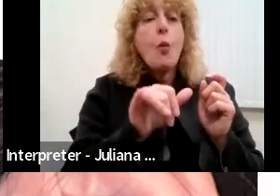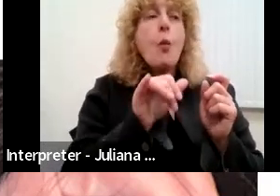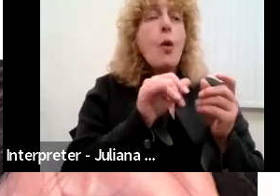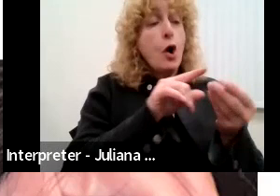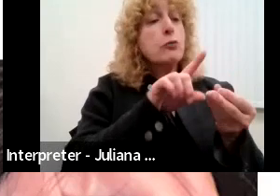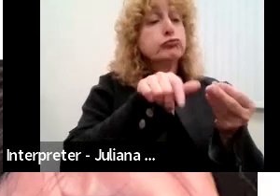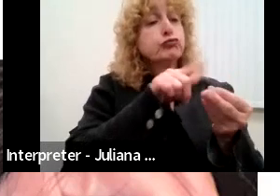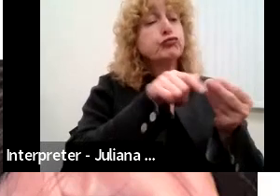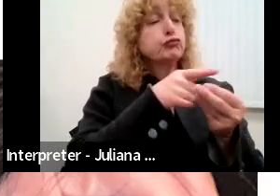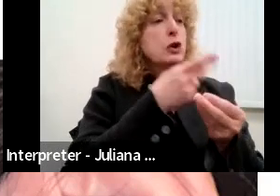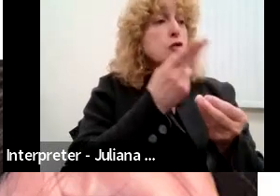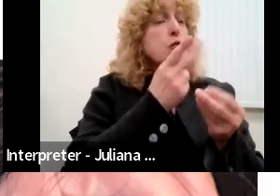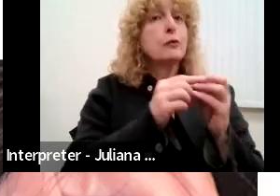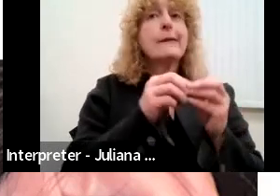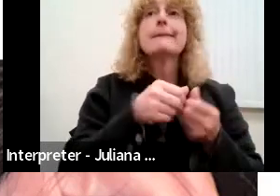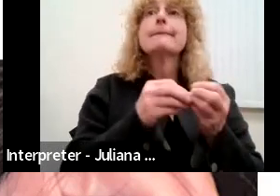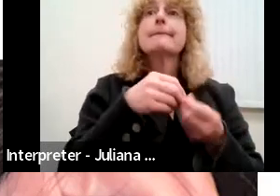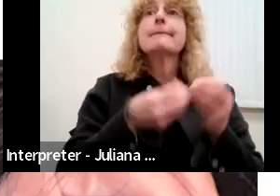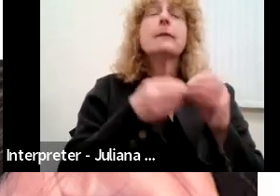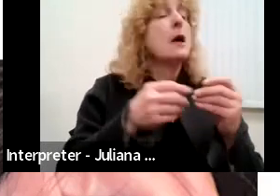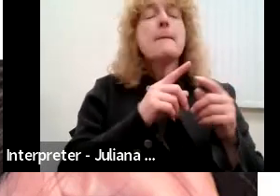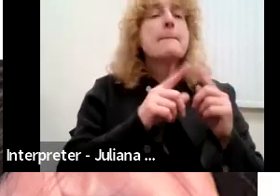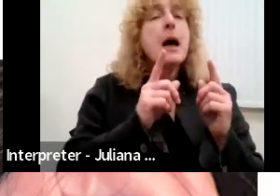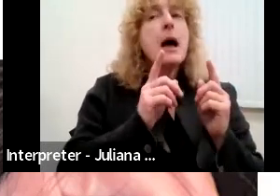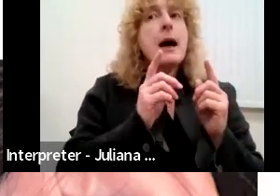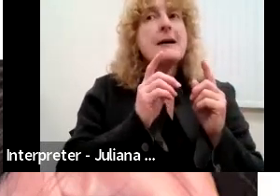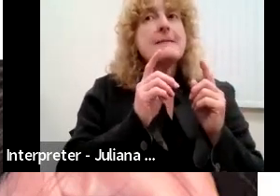like, oh, you just use it to fidget. But even just being more